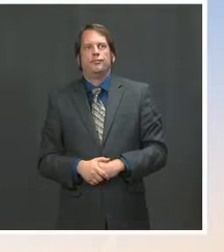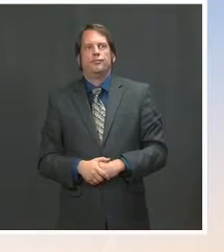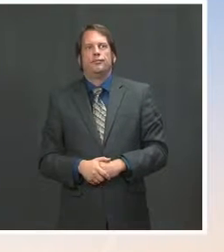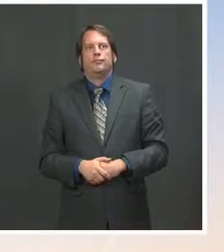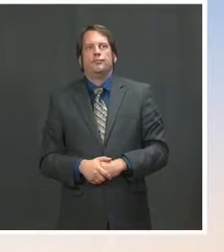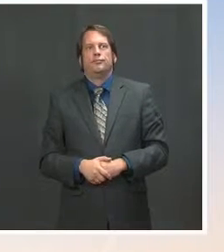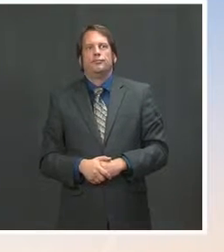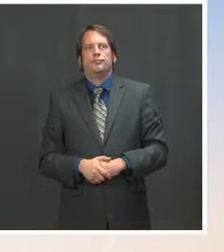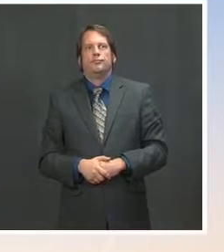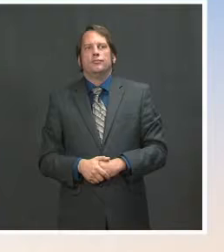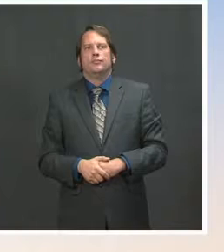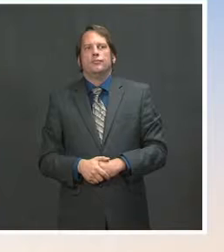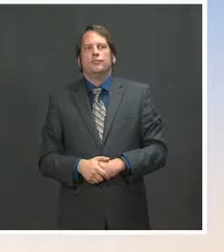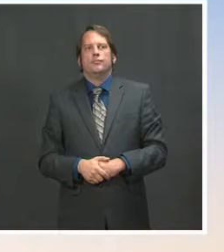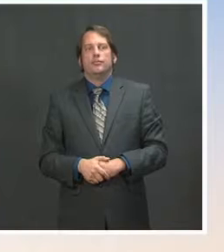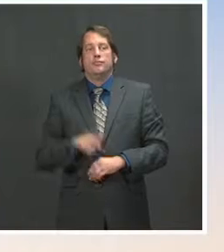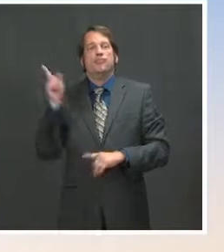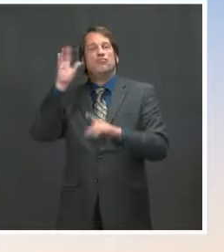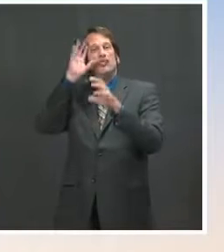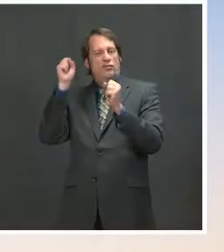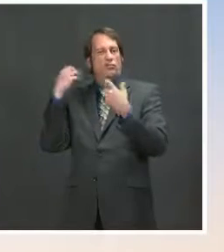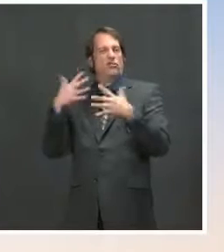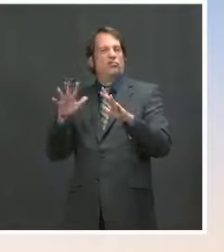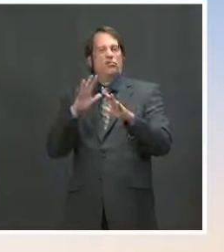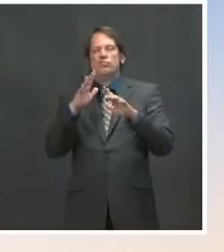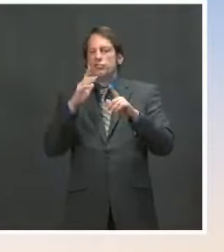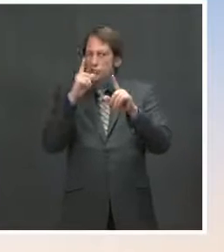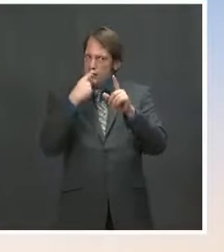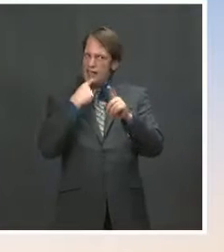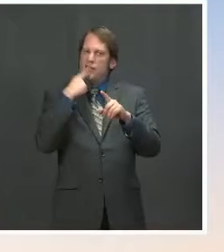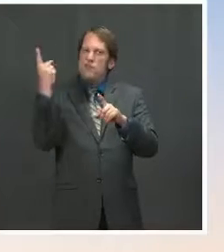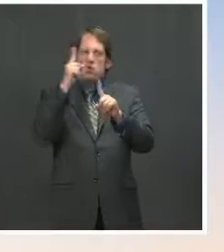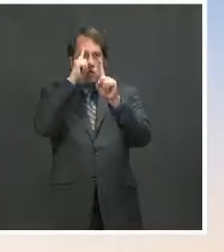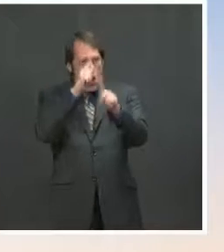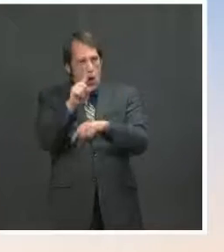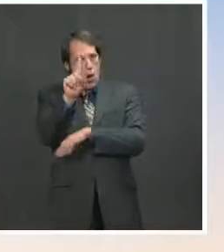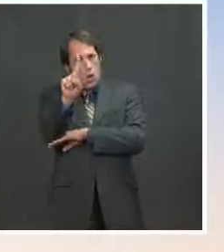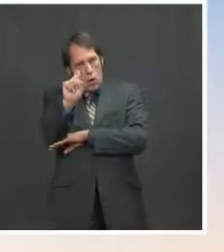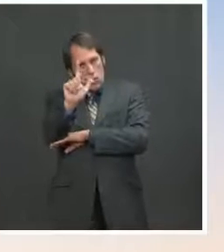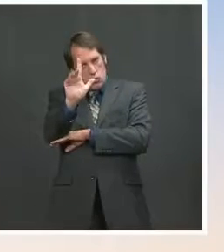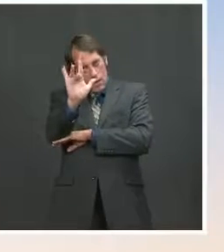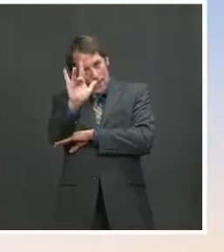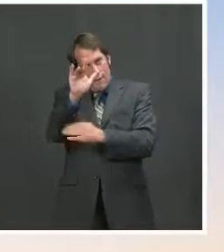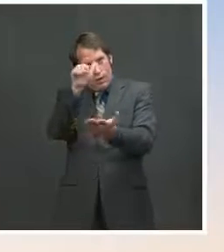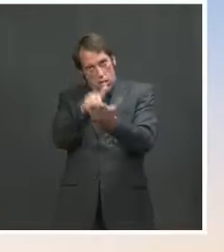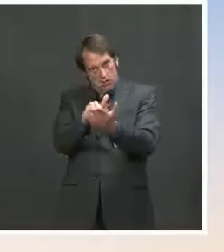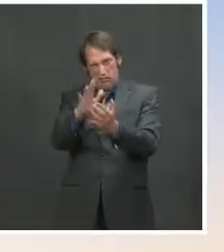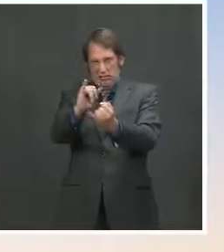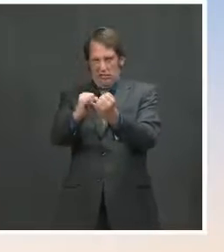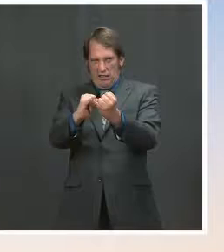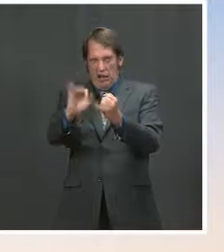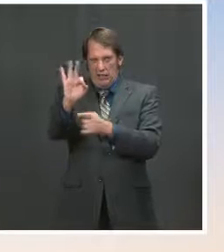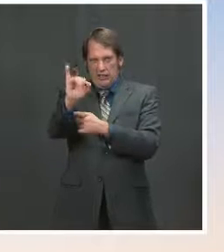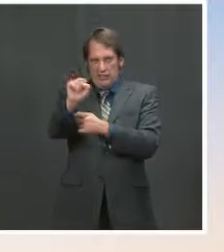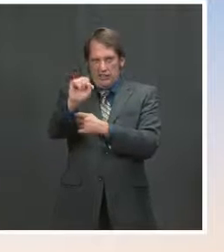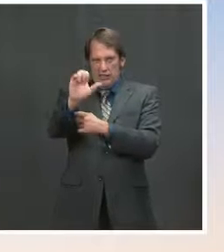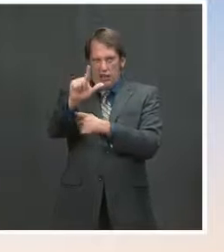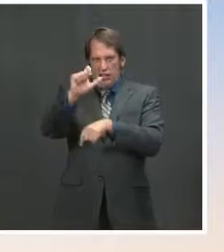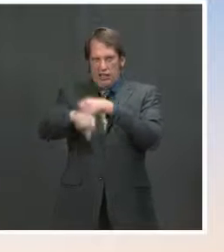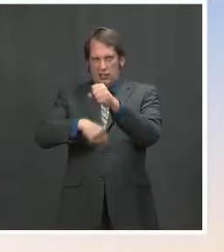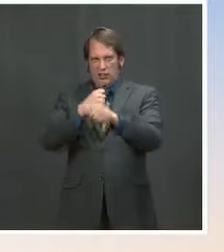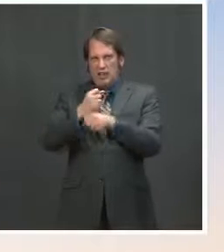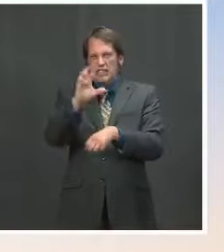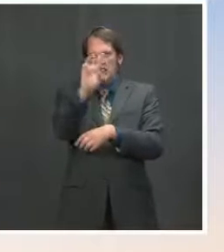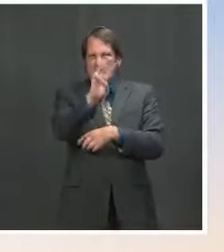was 125,000 by the end of the next fiscal year. And 63,500, sorry, that was a tongue